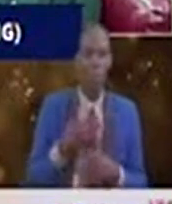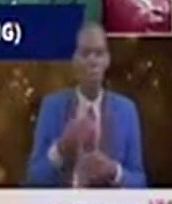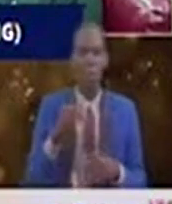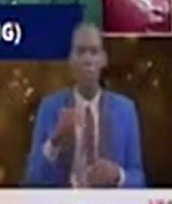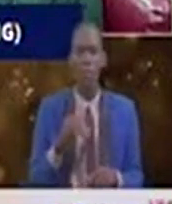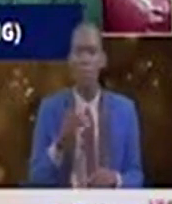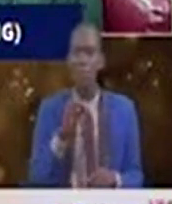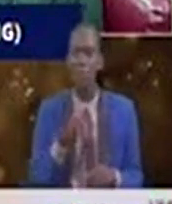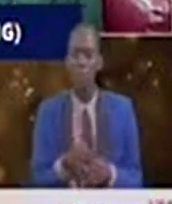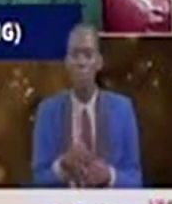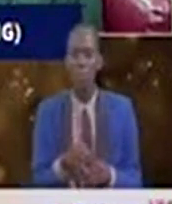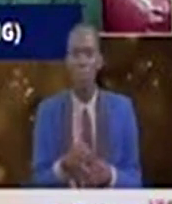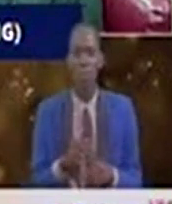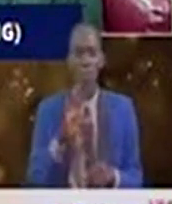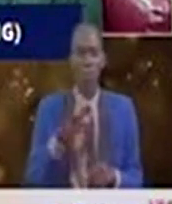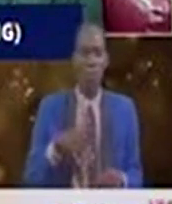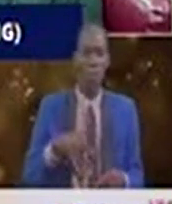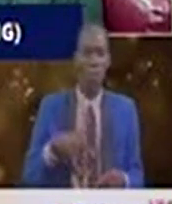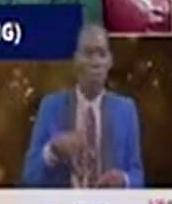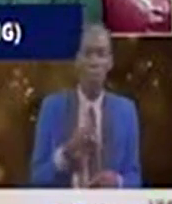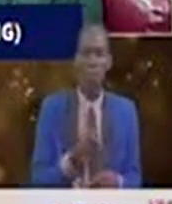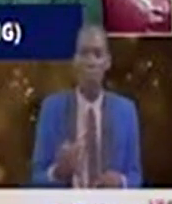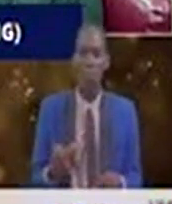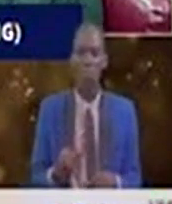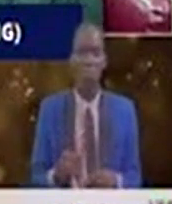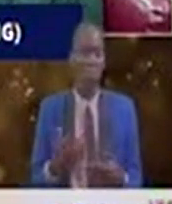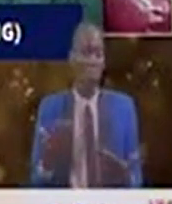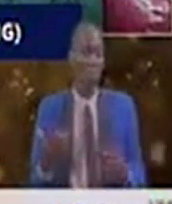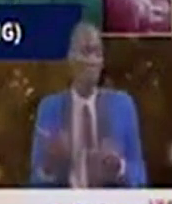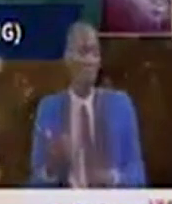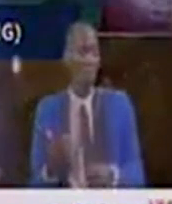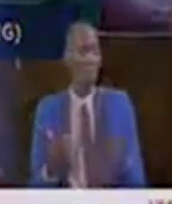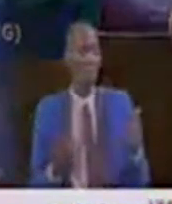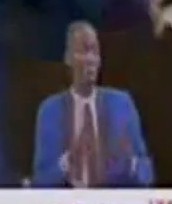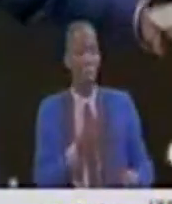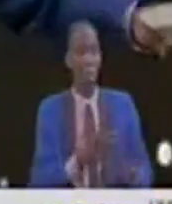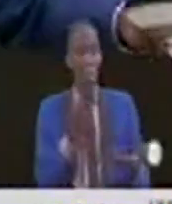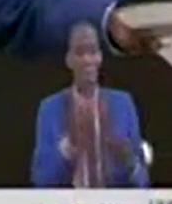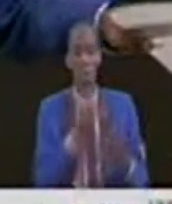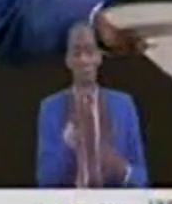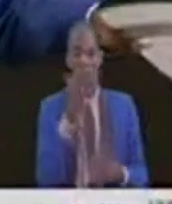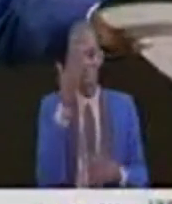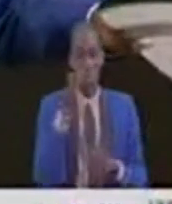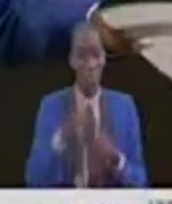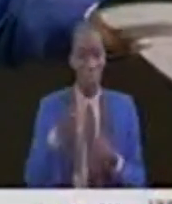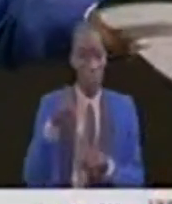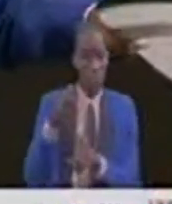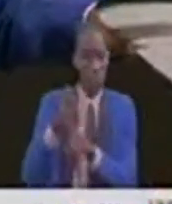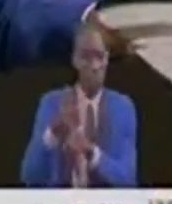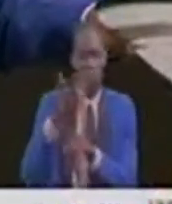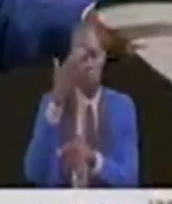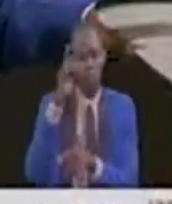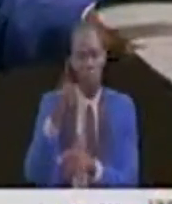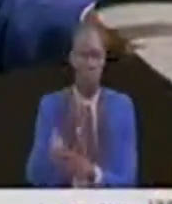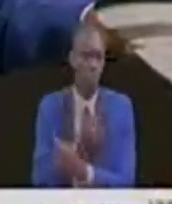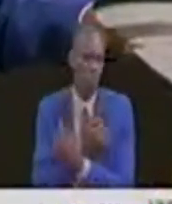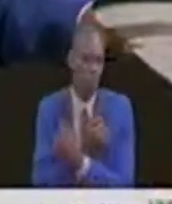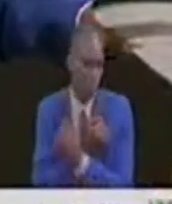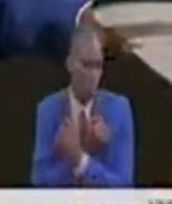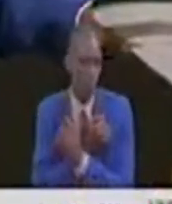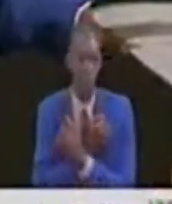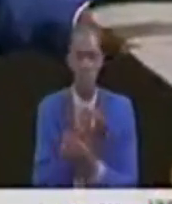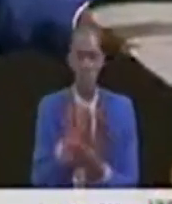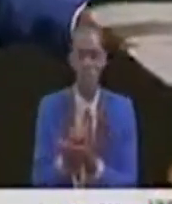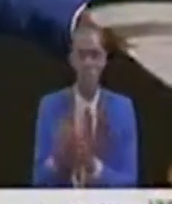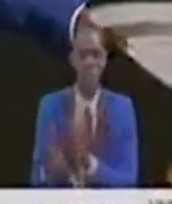the pleasure in your feeling, although other people may not know, but you know that you derive pleasure from that